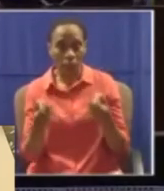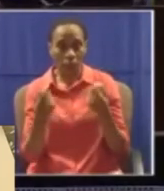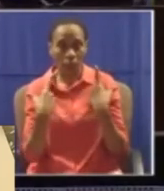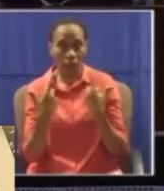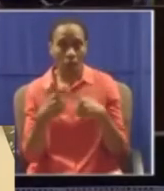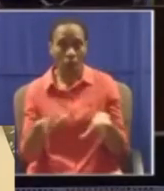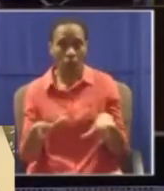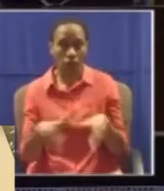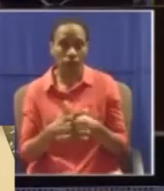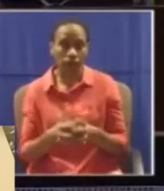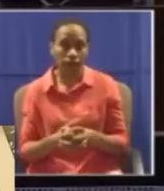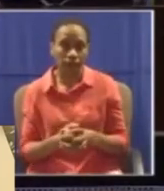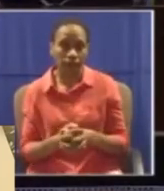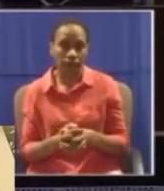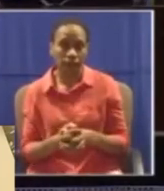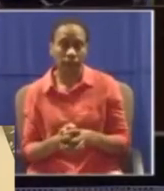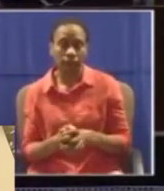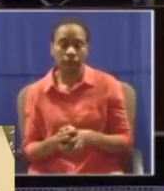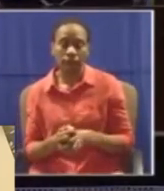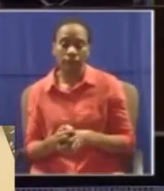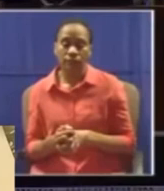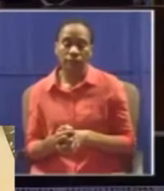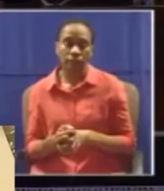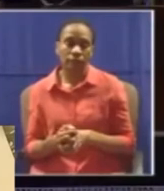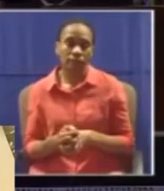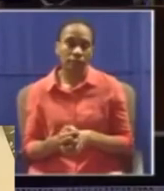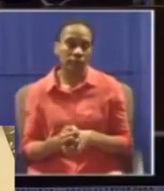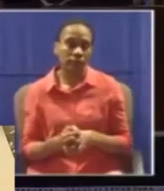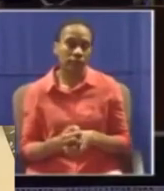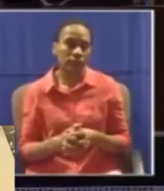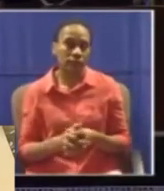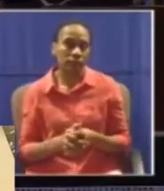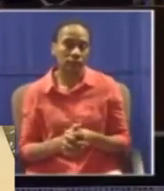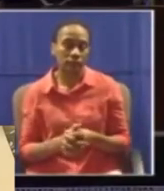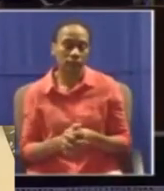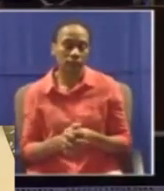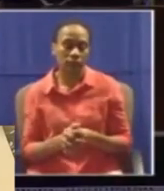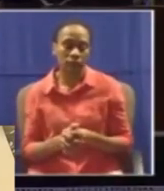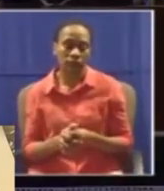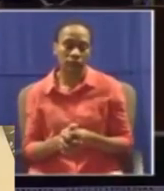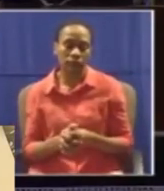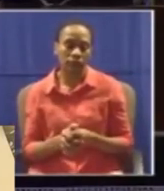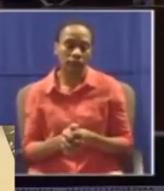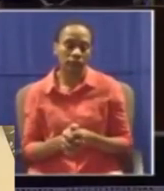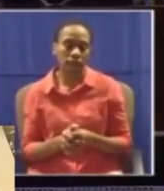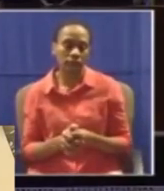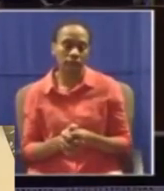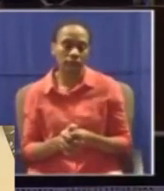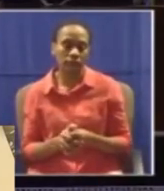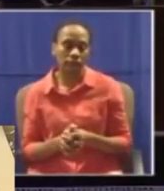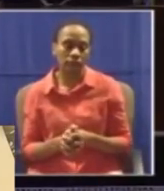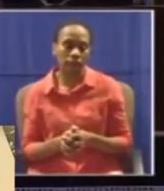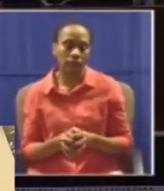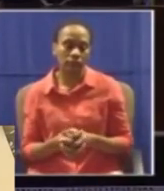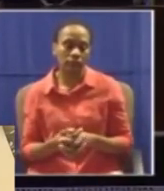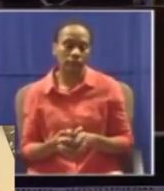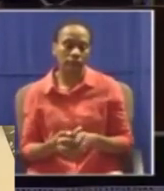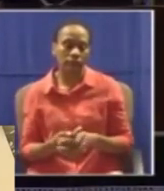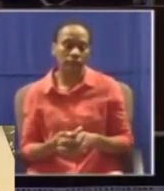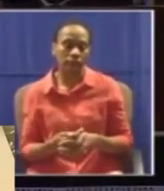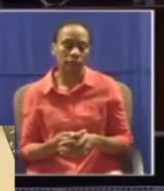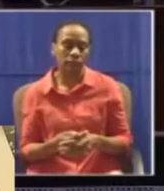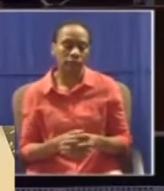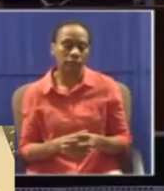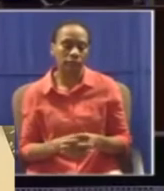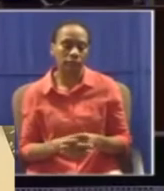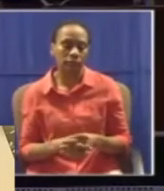reeds 'n prys vasgestel is, sal so 'n prys in werking wees totdat die reguleerder 'n nuwe prys vasstel. 'N Belangrike aspek van die reguleerder is dat